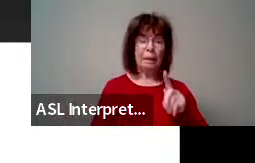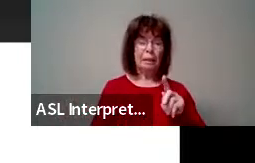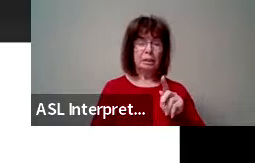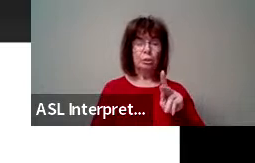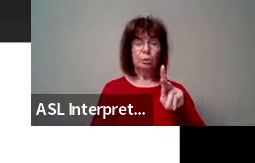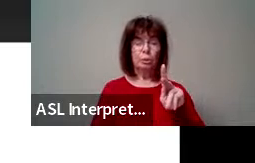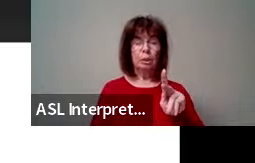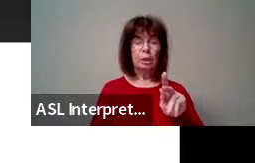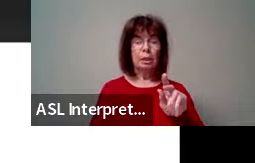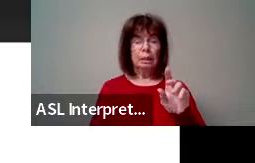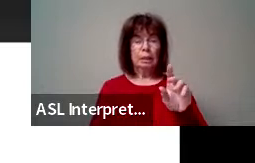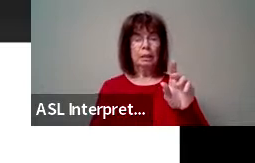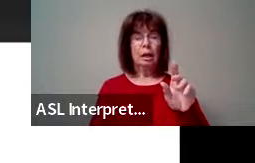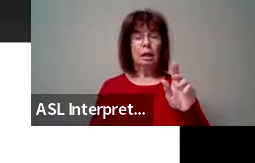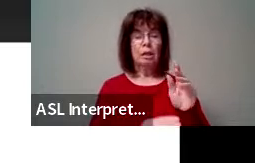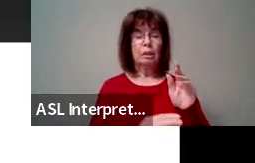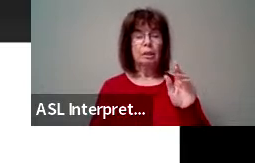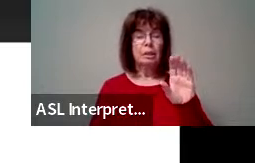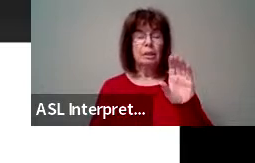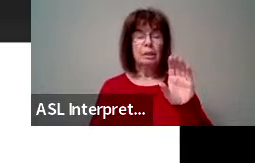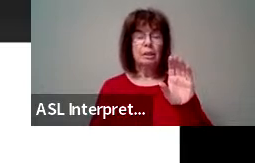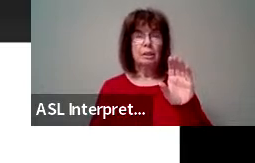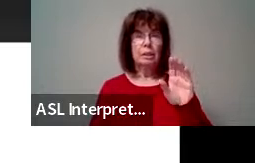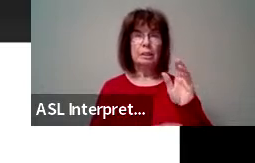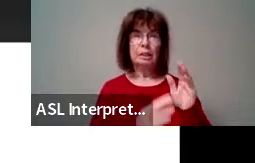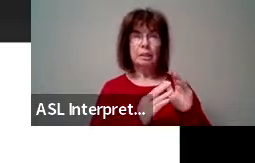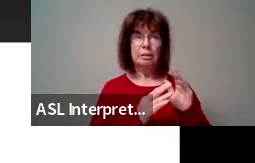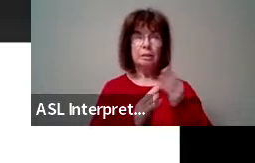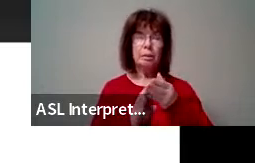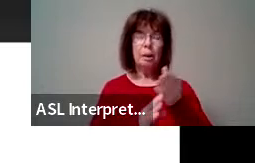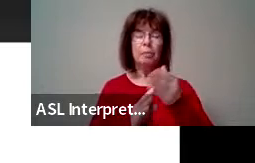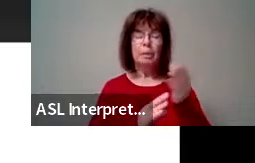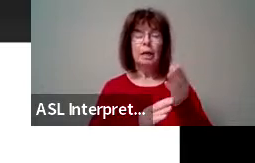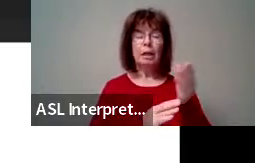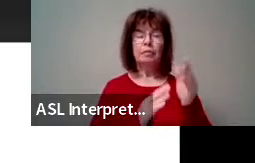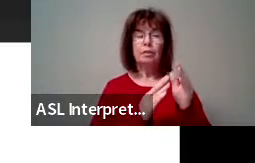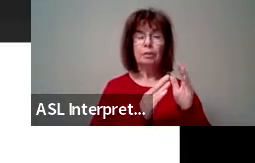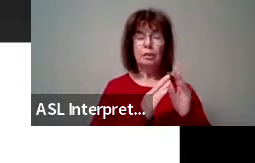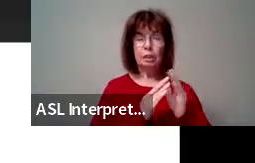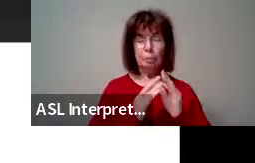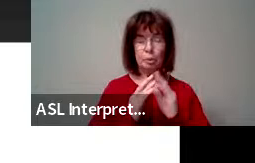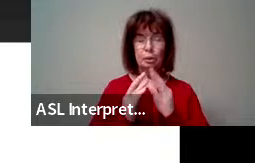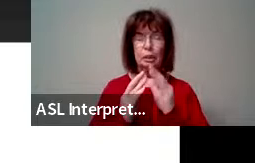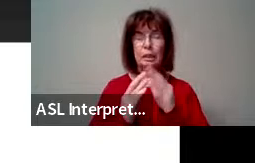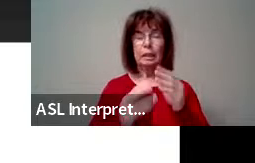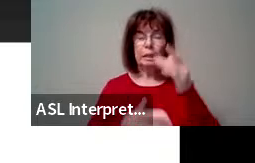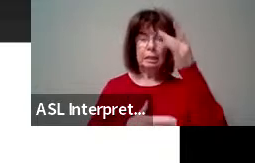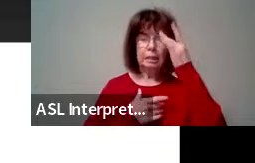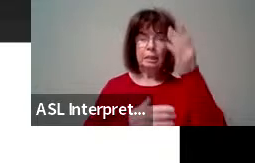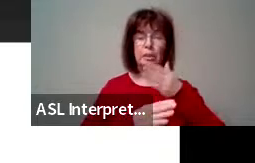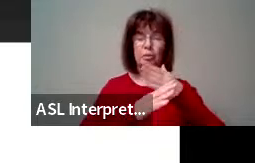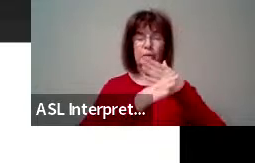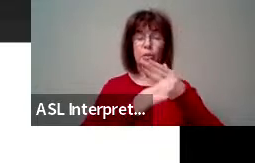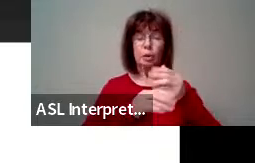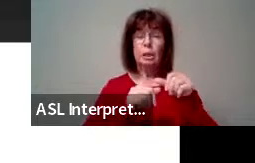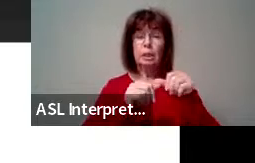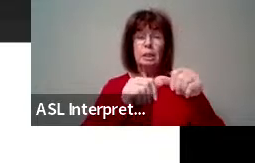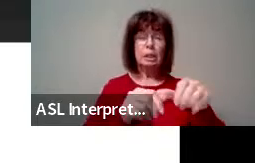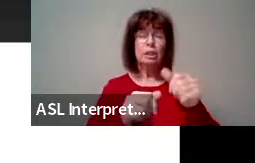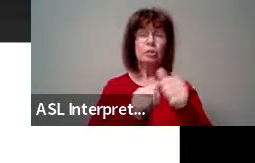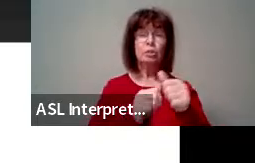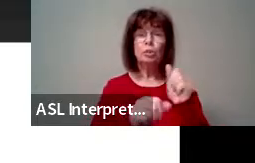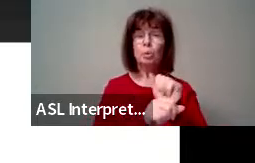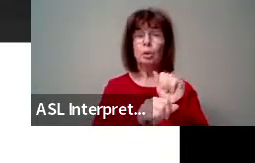our Division of Communicable Disease Control and Prevention. We're going to continue working with our community resiliency